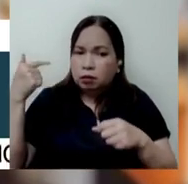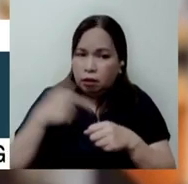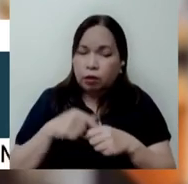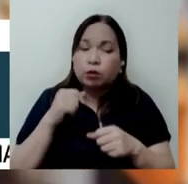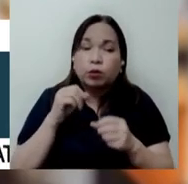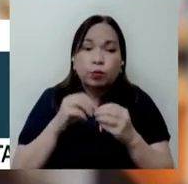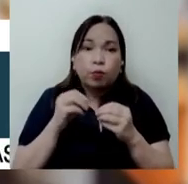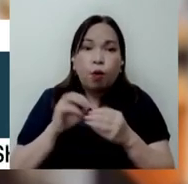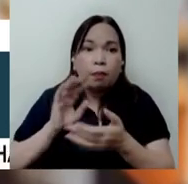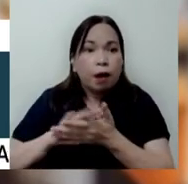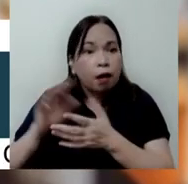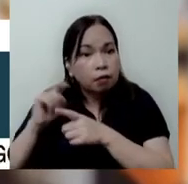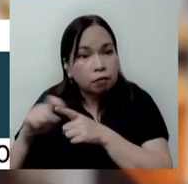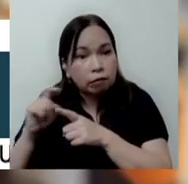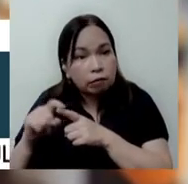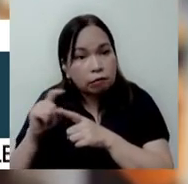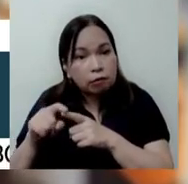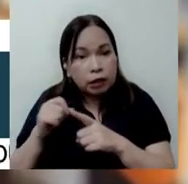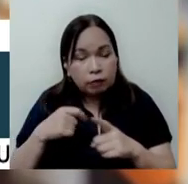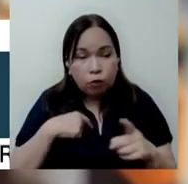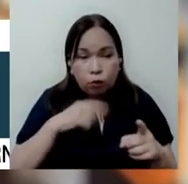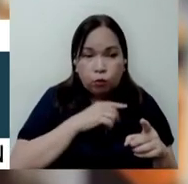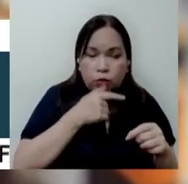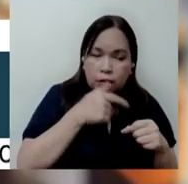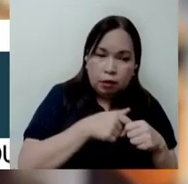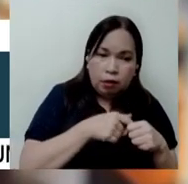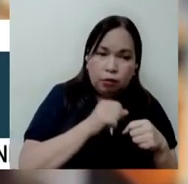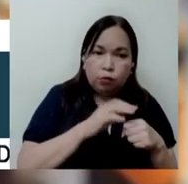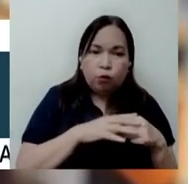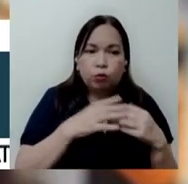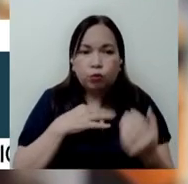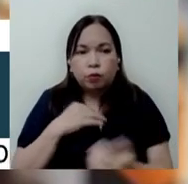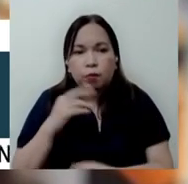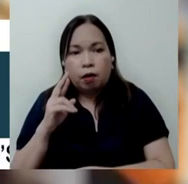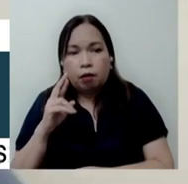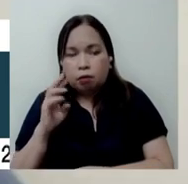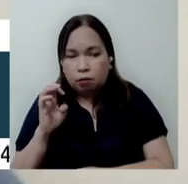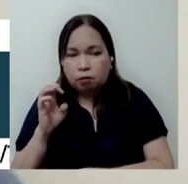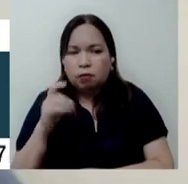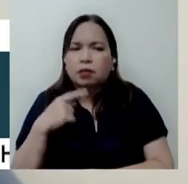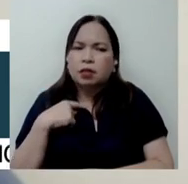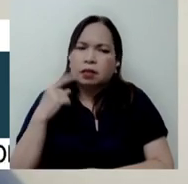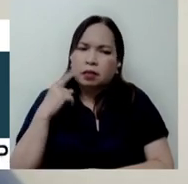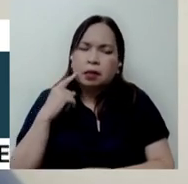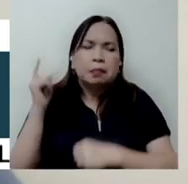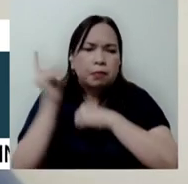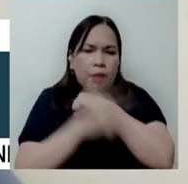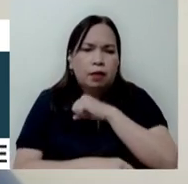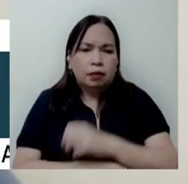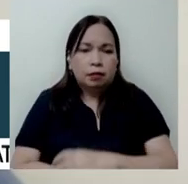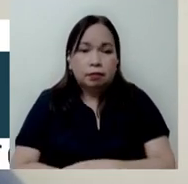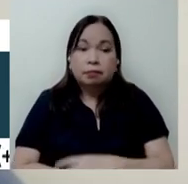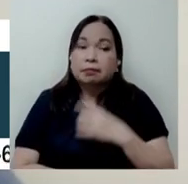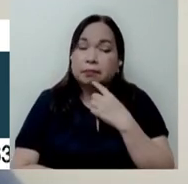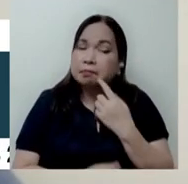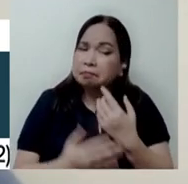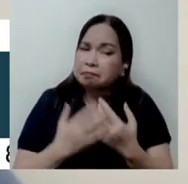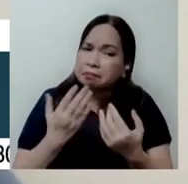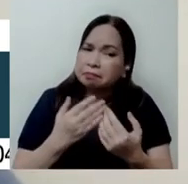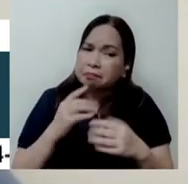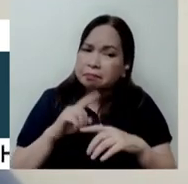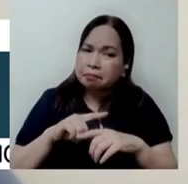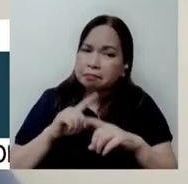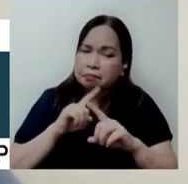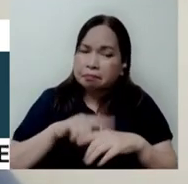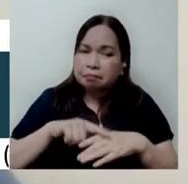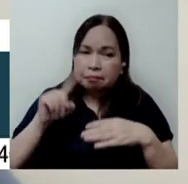ko kapag nag-gas ako, or mas gusto ko mag-RE, they could actually be penalized. Simple lang magiging resulta na to. Dependency sa